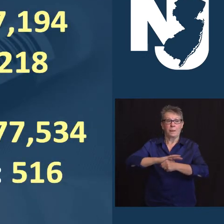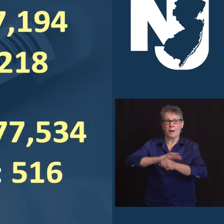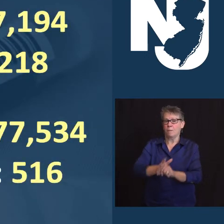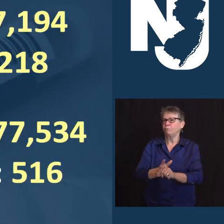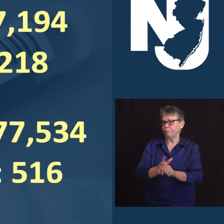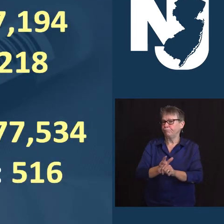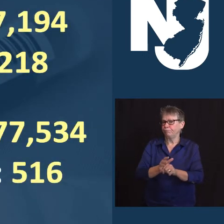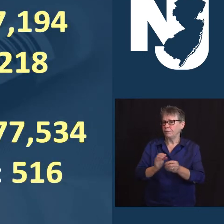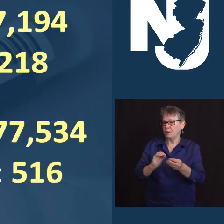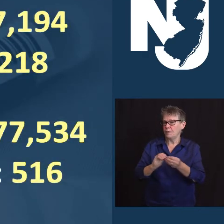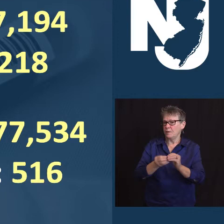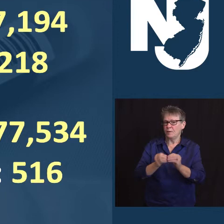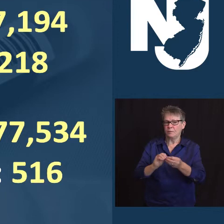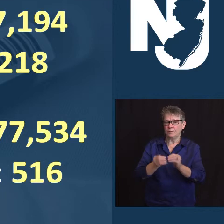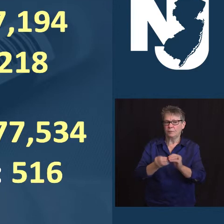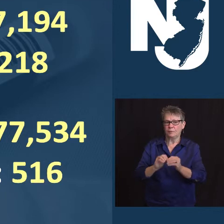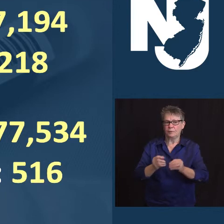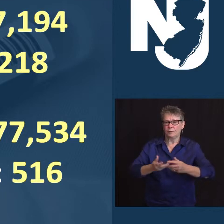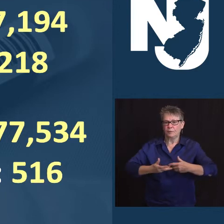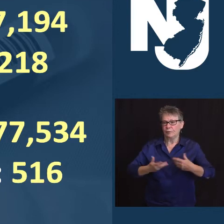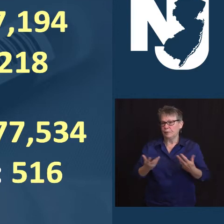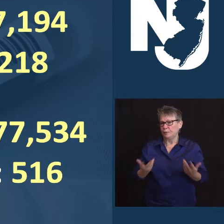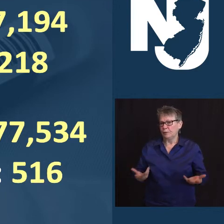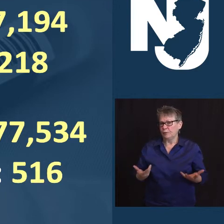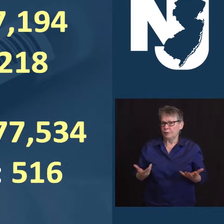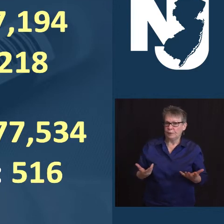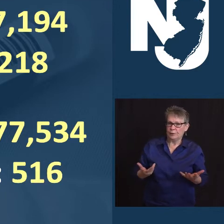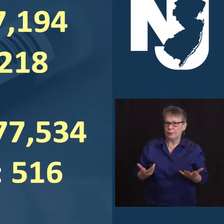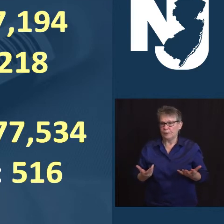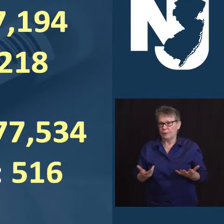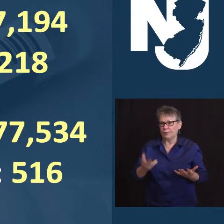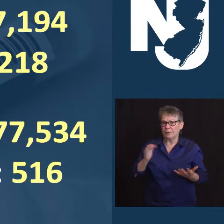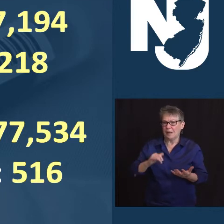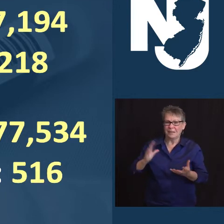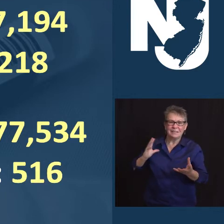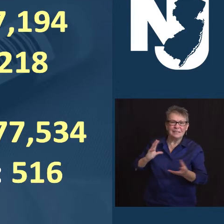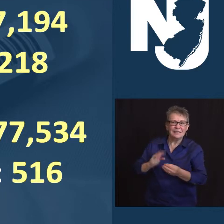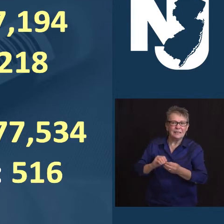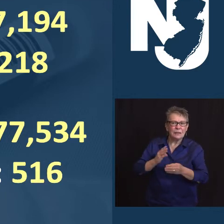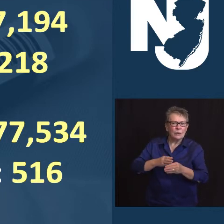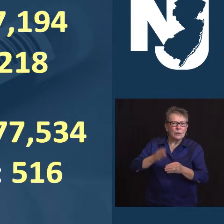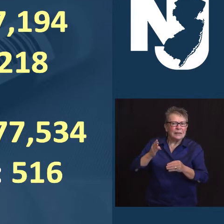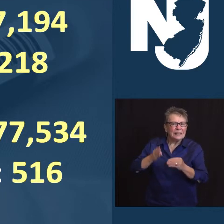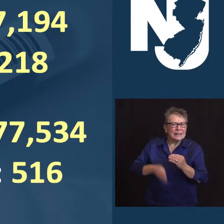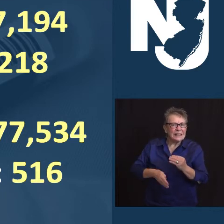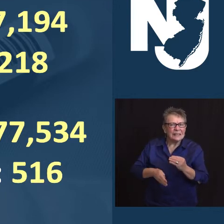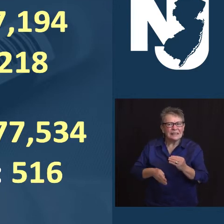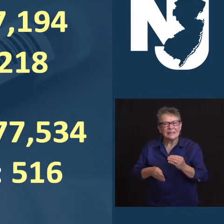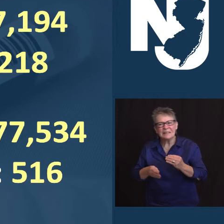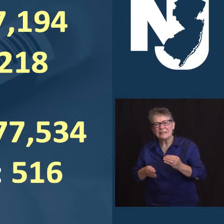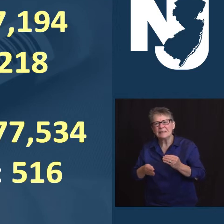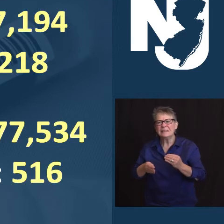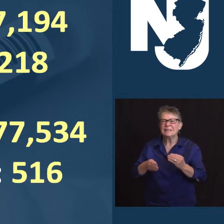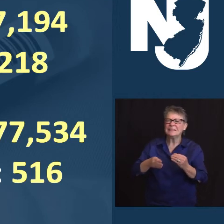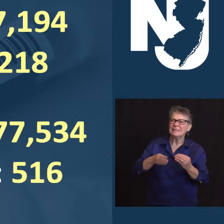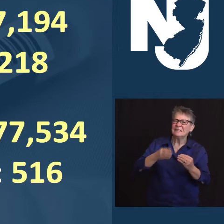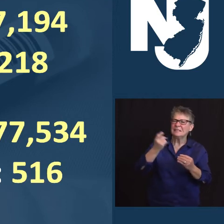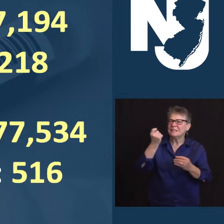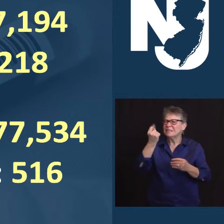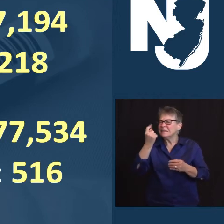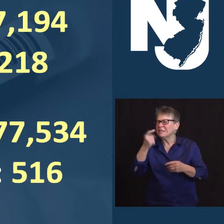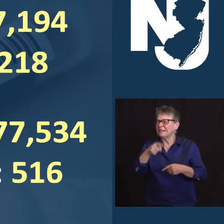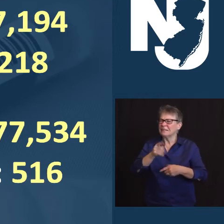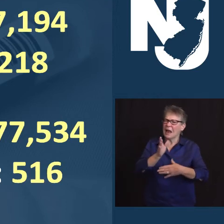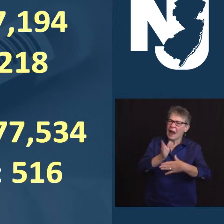we should be combining today and tomorrow, looking at a blended average, I think, right? We got some reasons why this number we think